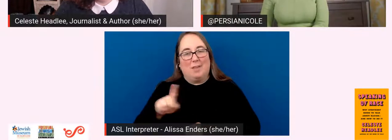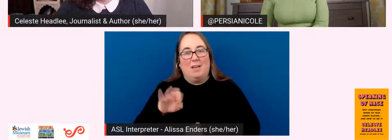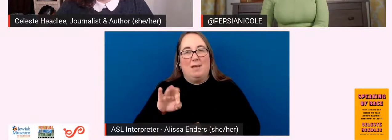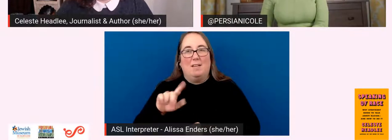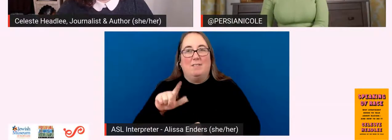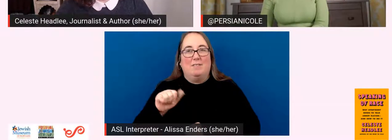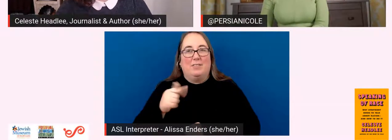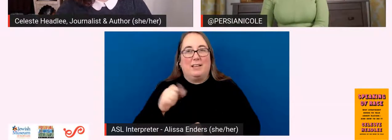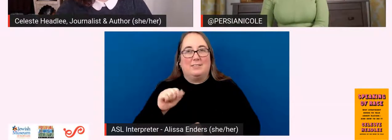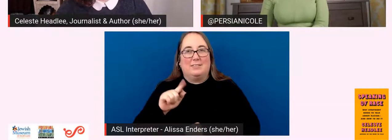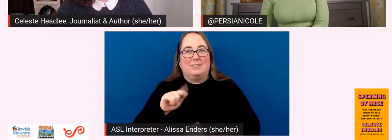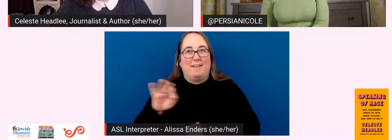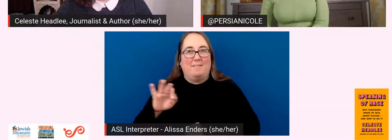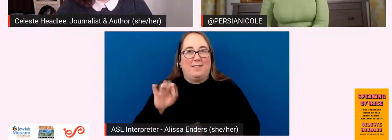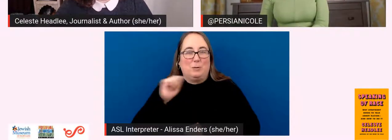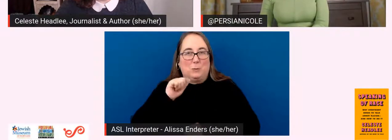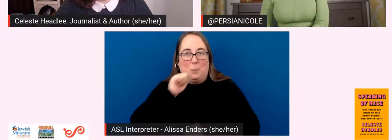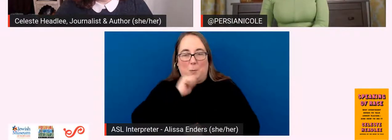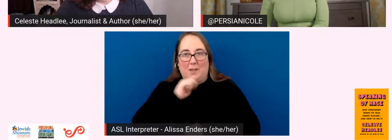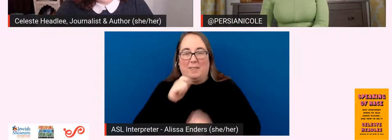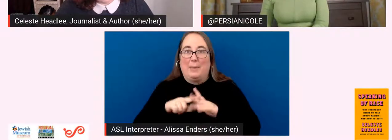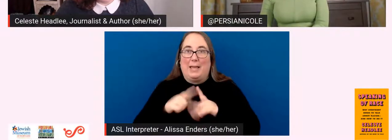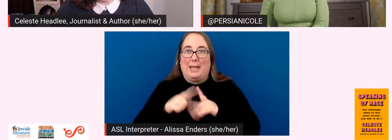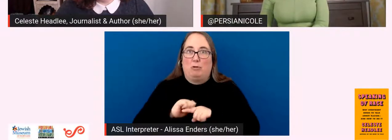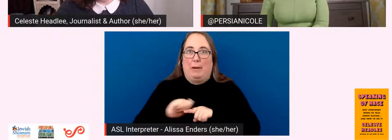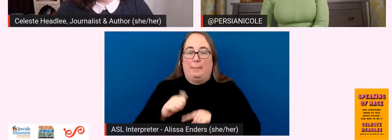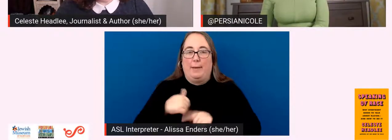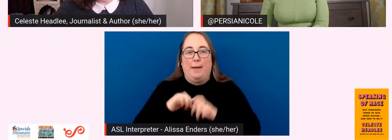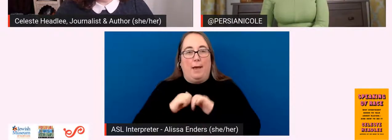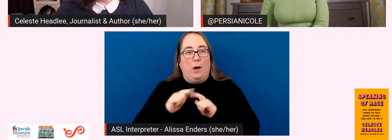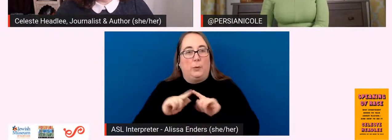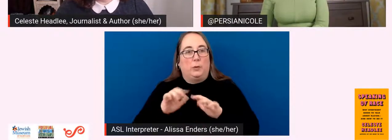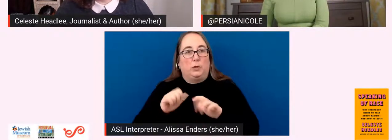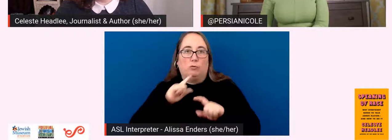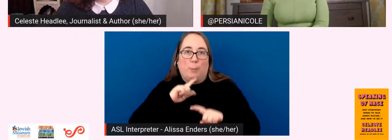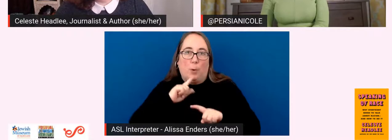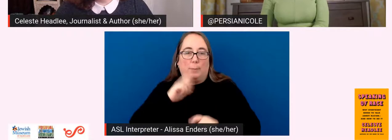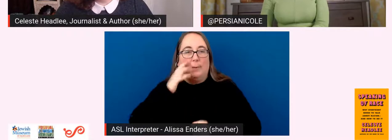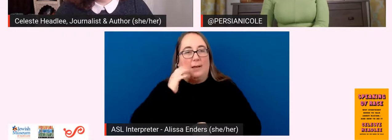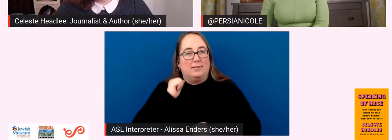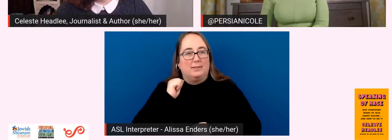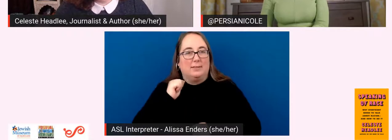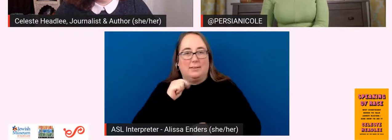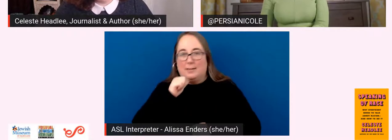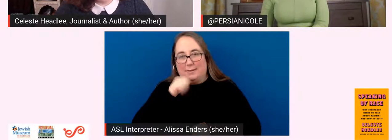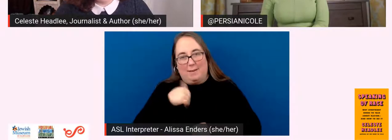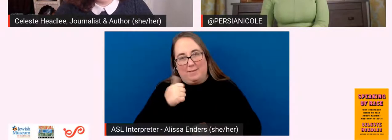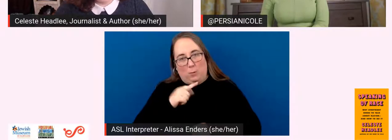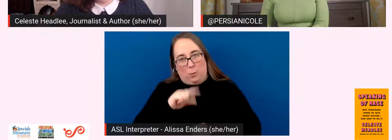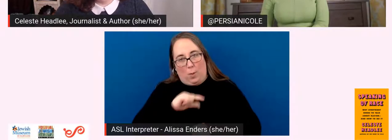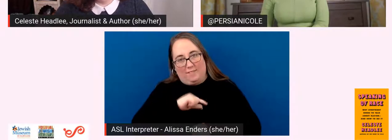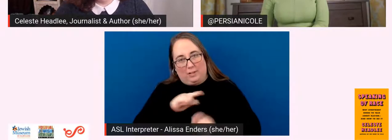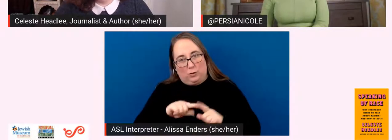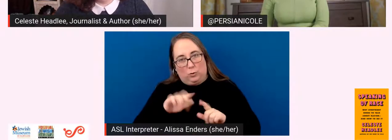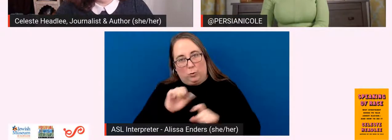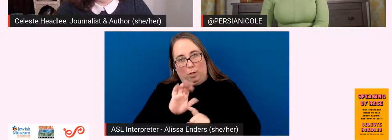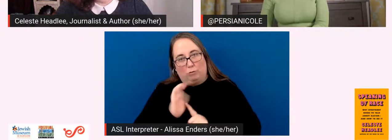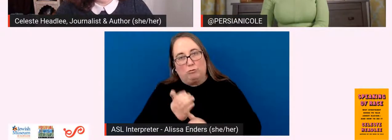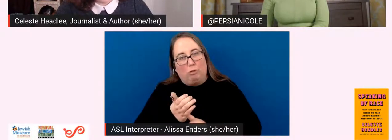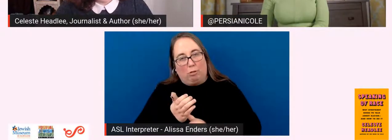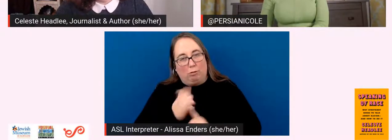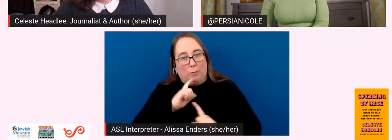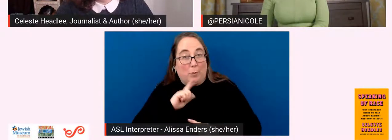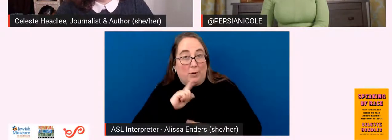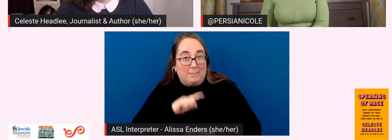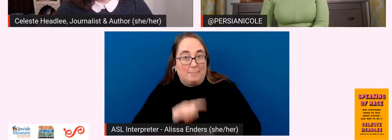was. And they began training me in how to do reporting, because they didn't have anyone qualified to do their cultural